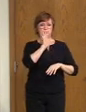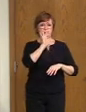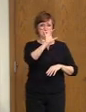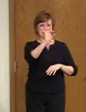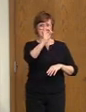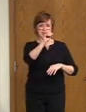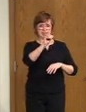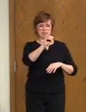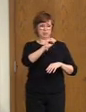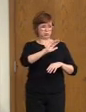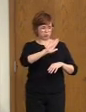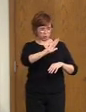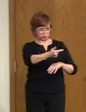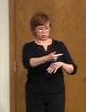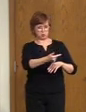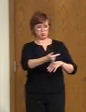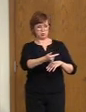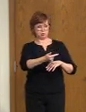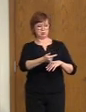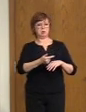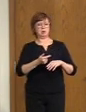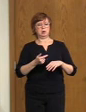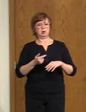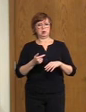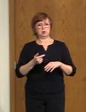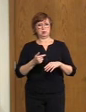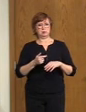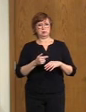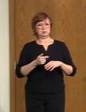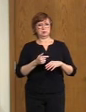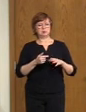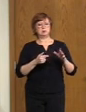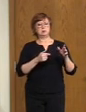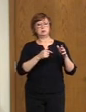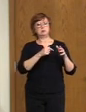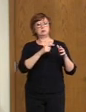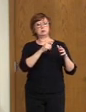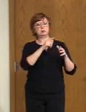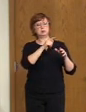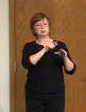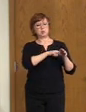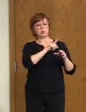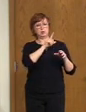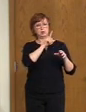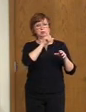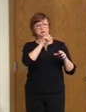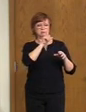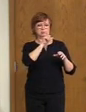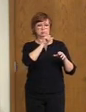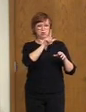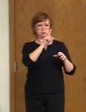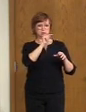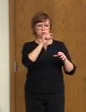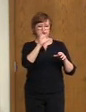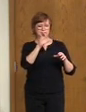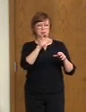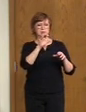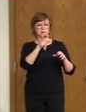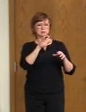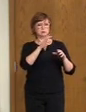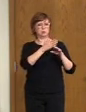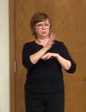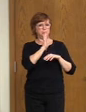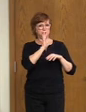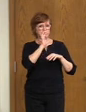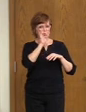over, hopefully by that time, then those in the long-term care and the personal care homes are done. So we're looking at 80 plus